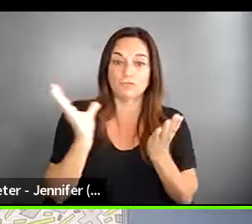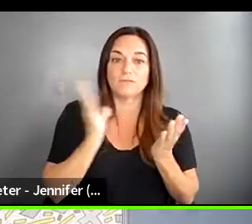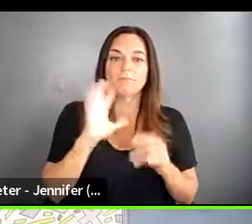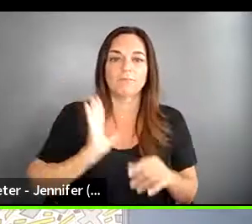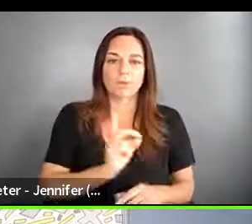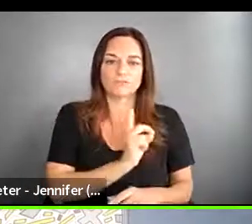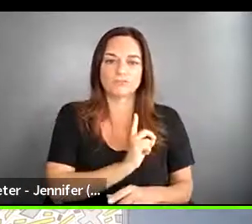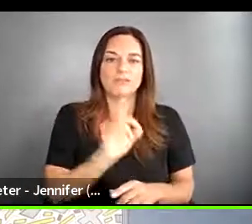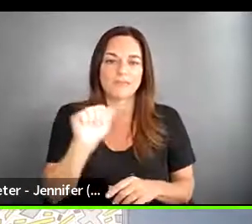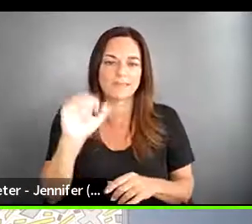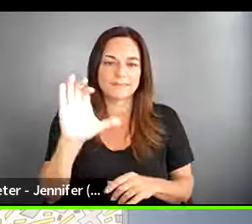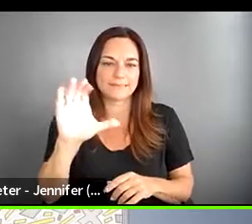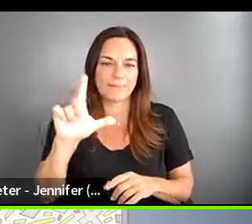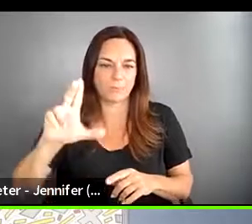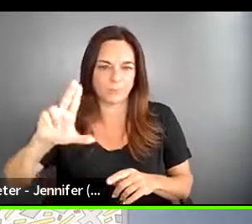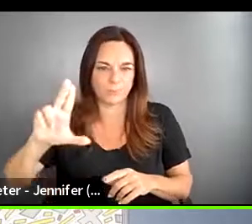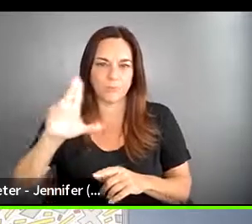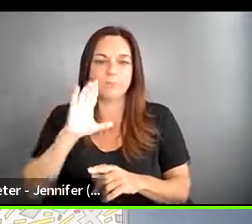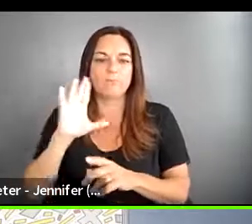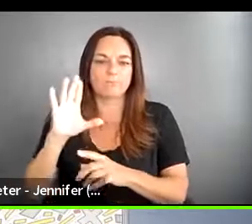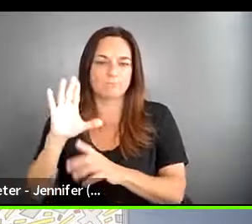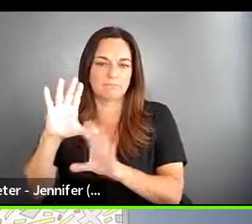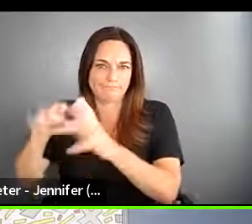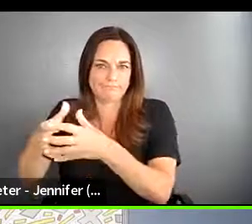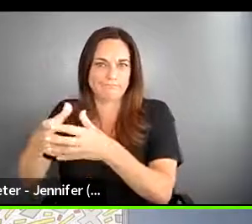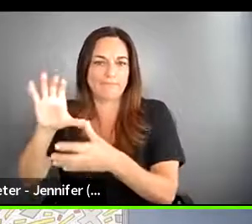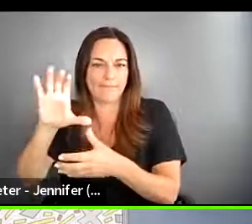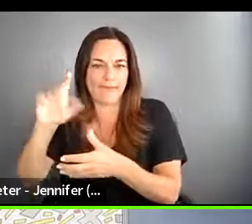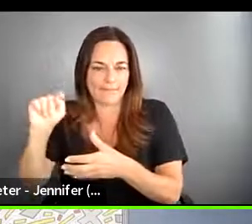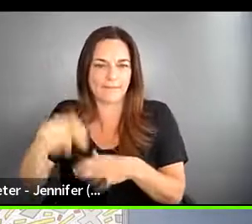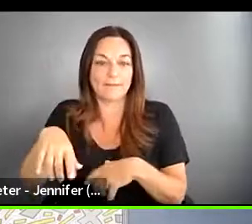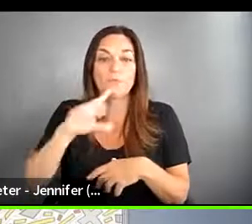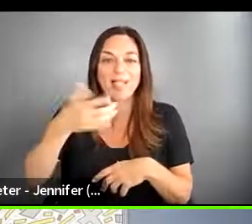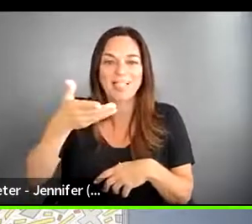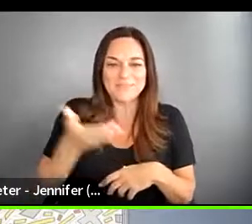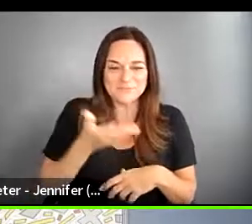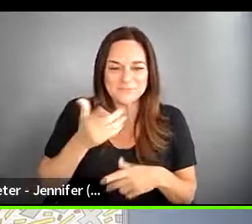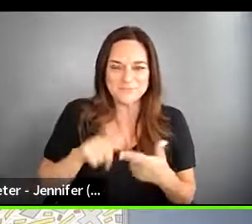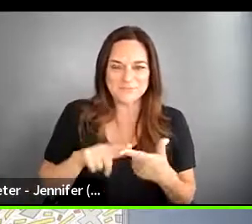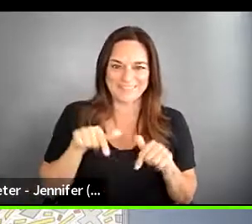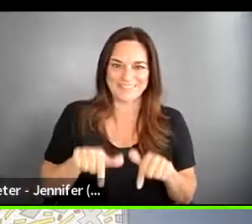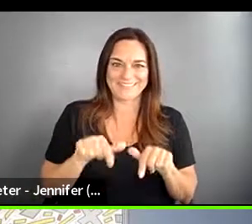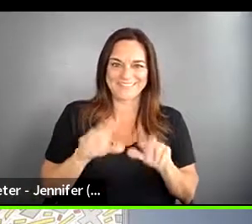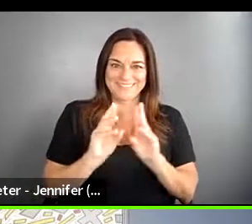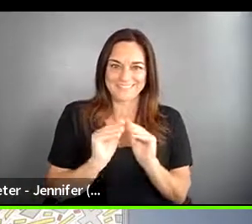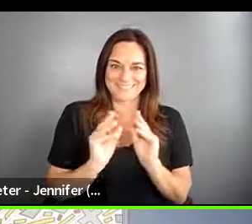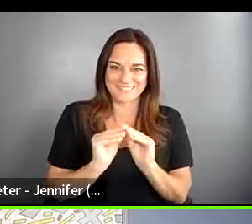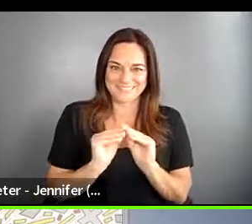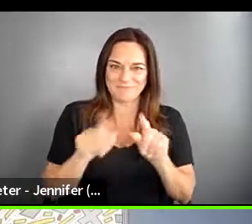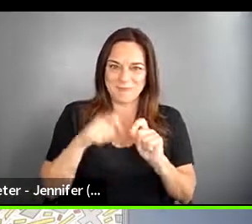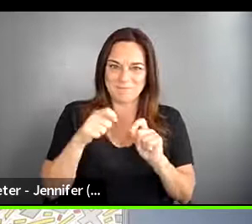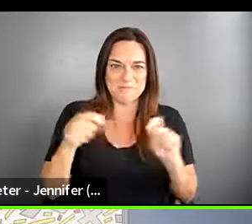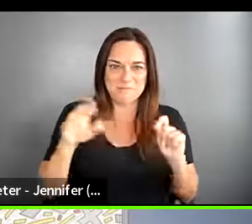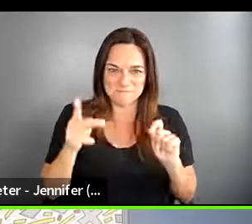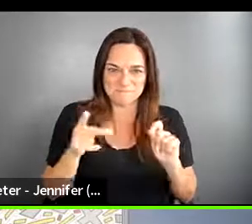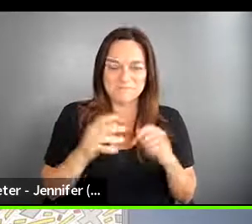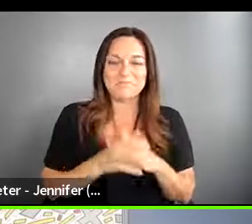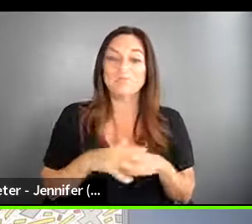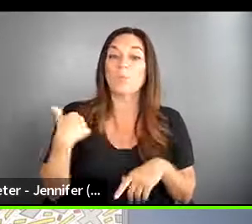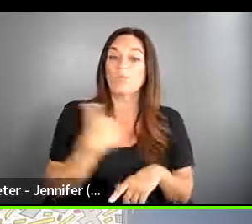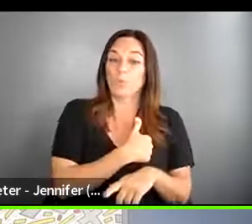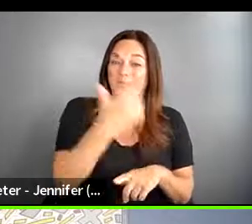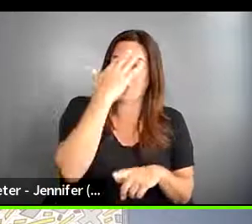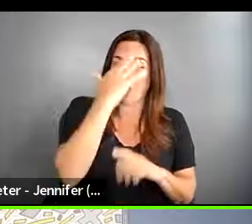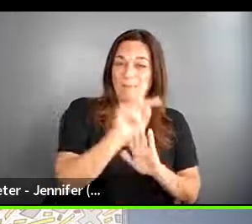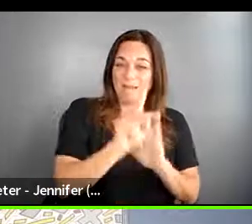of Connecticut. Welcome to the Building Power 2022 Legislative Wrap-Up. We know that policy and advocacy go